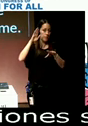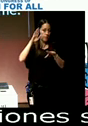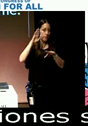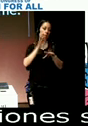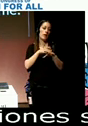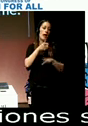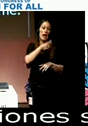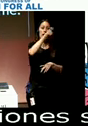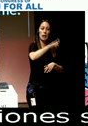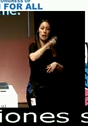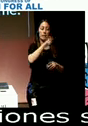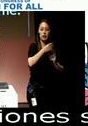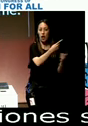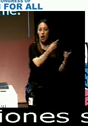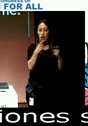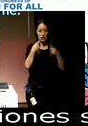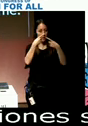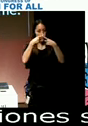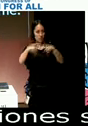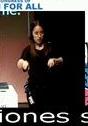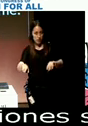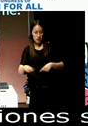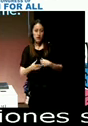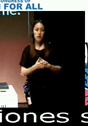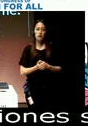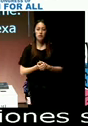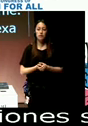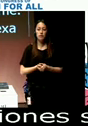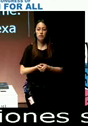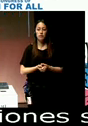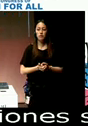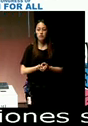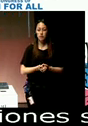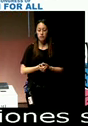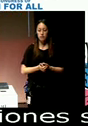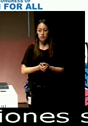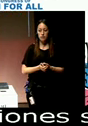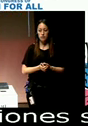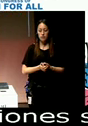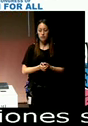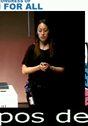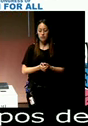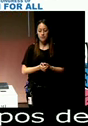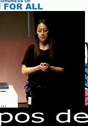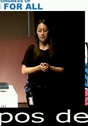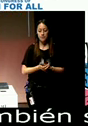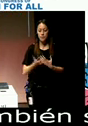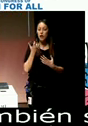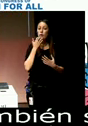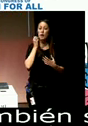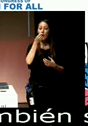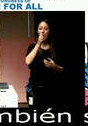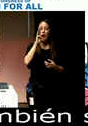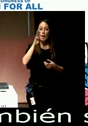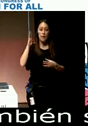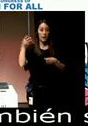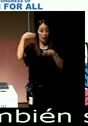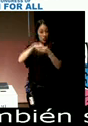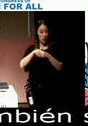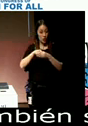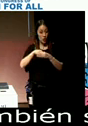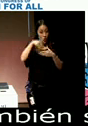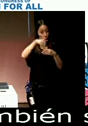in this application. For example, I can give the itinerary between where I am at